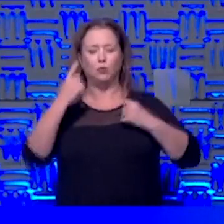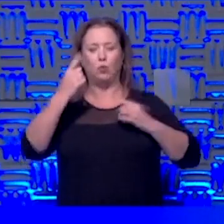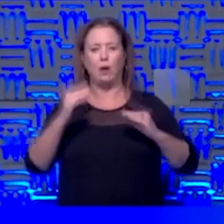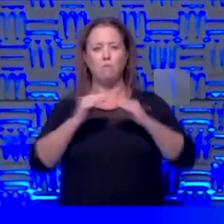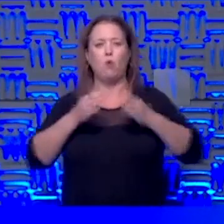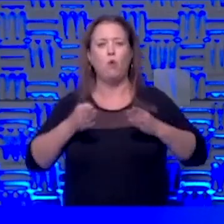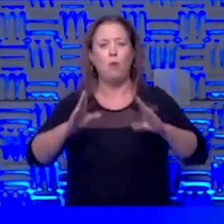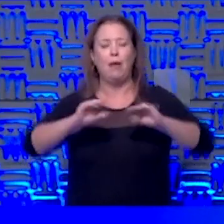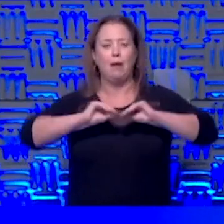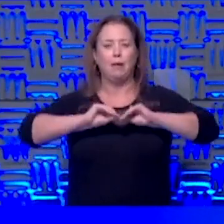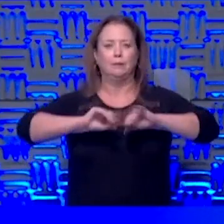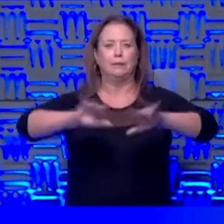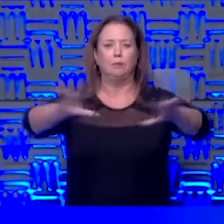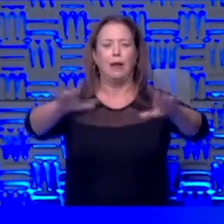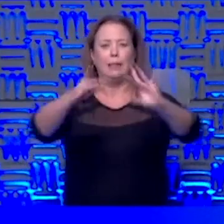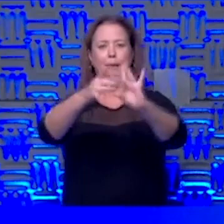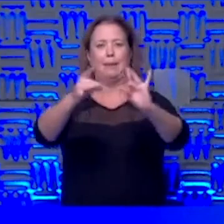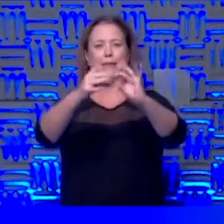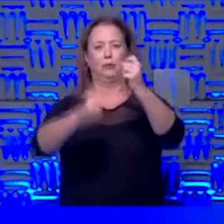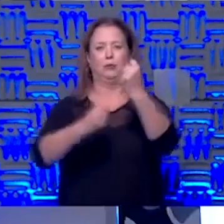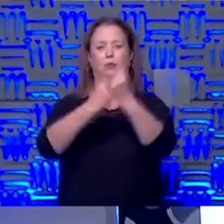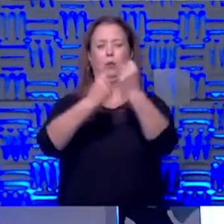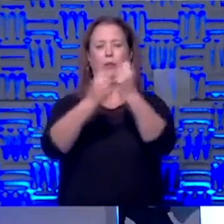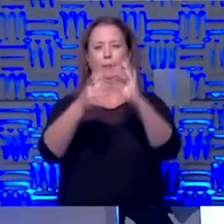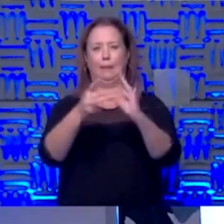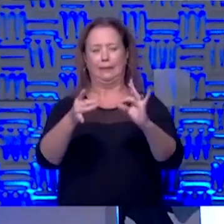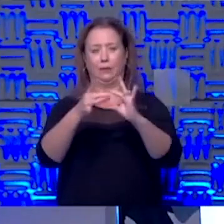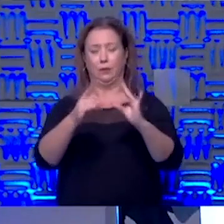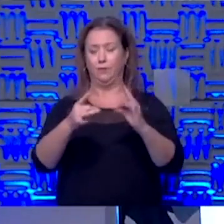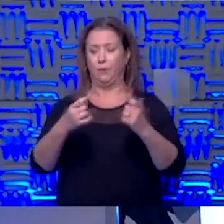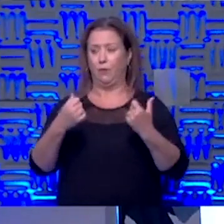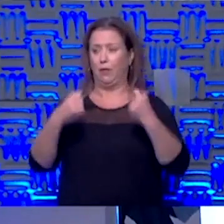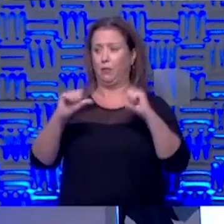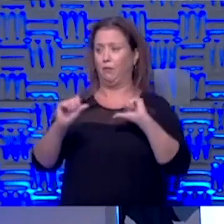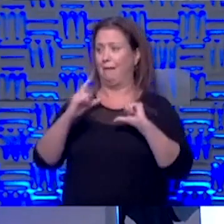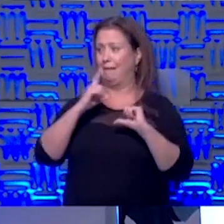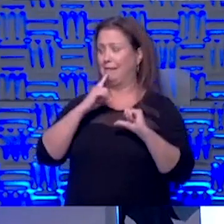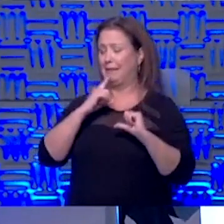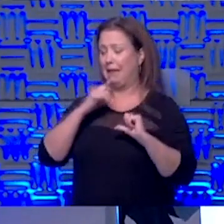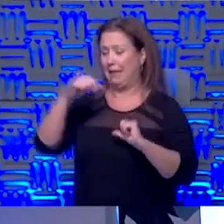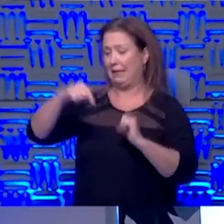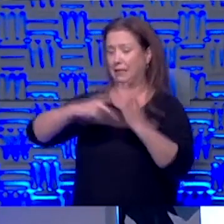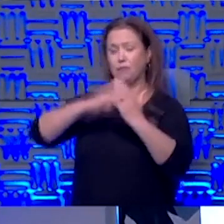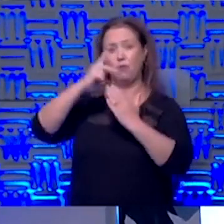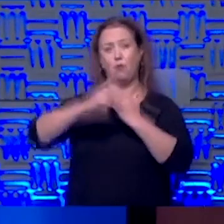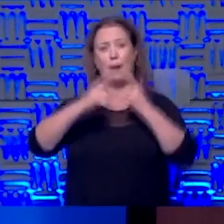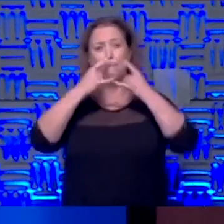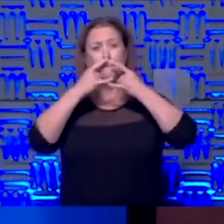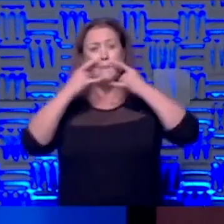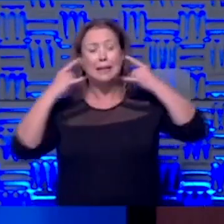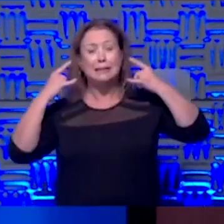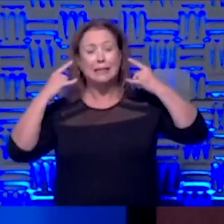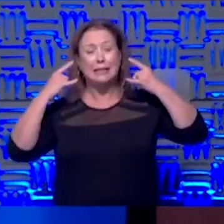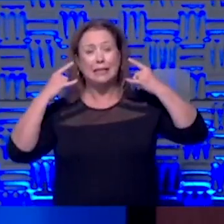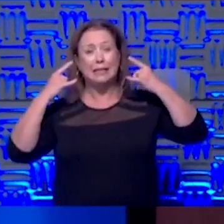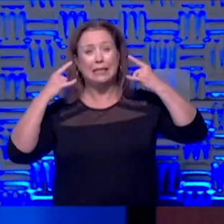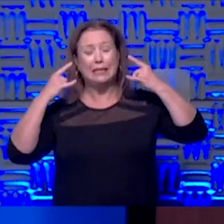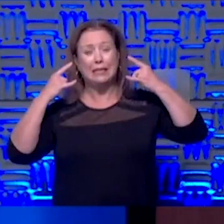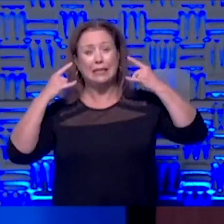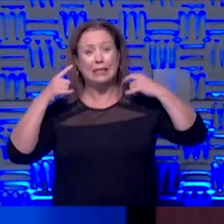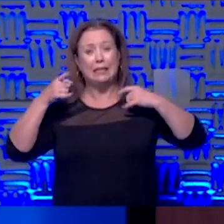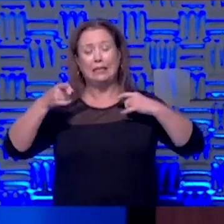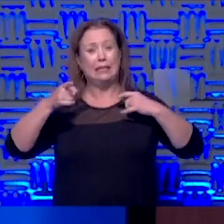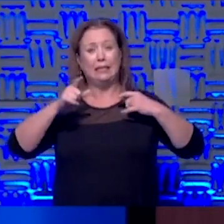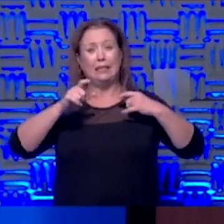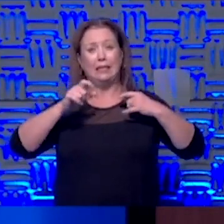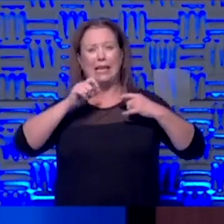get the message out and continue to endorse that message. And what we keep trying to say on this program is that mask wearing,